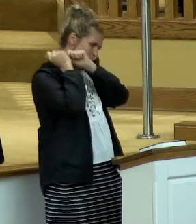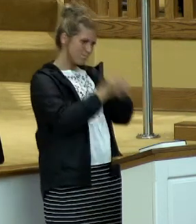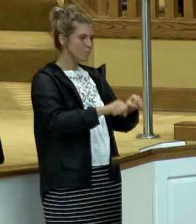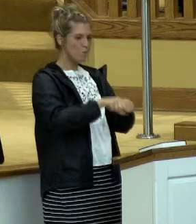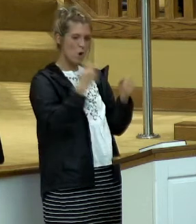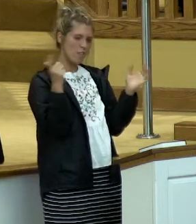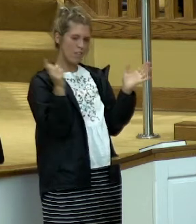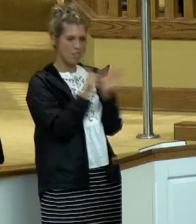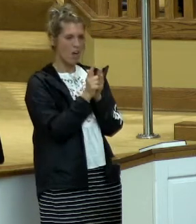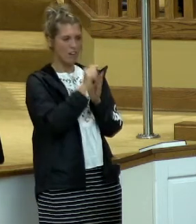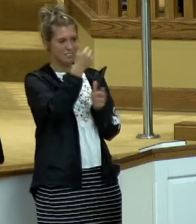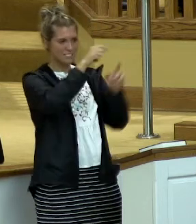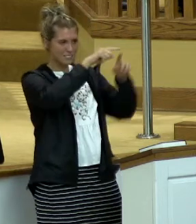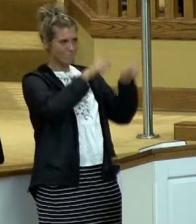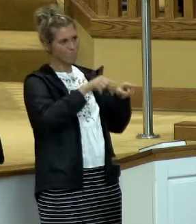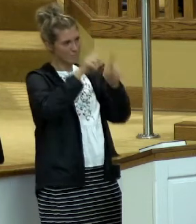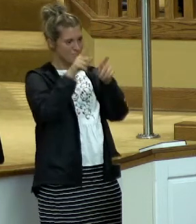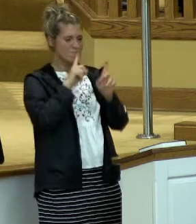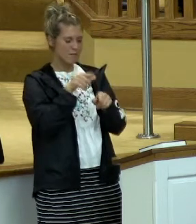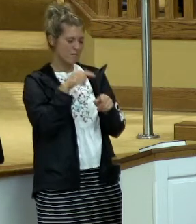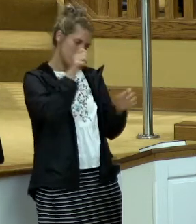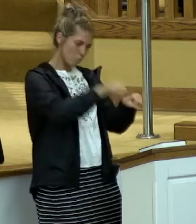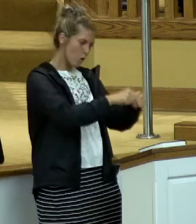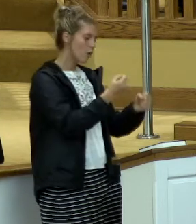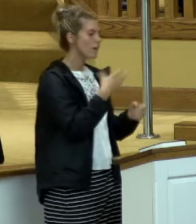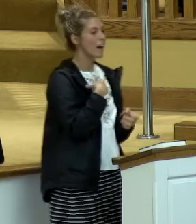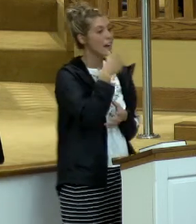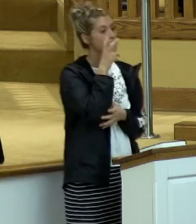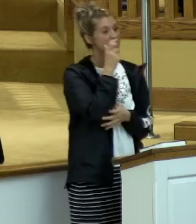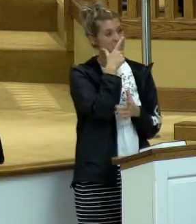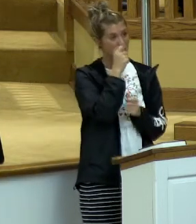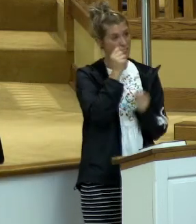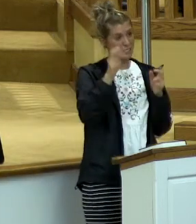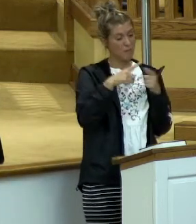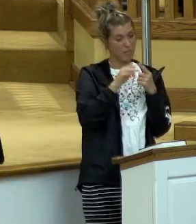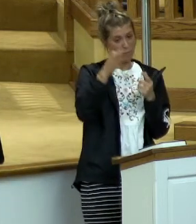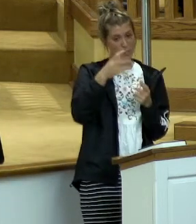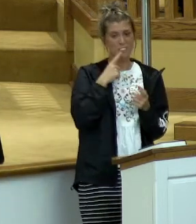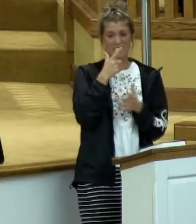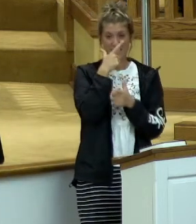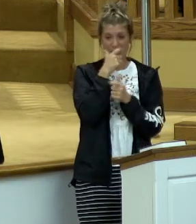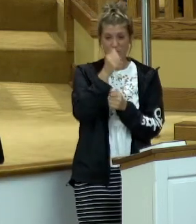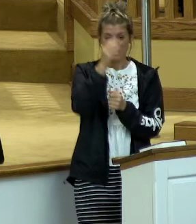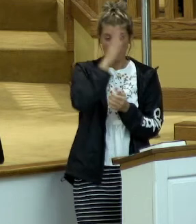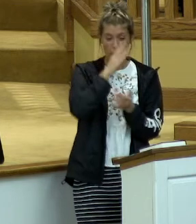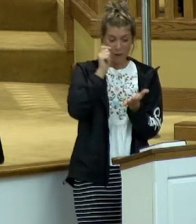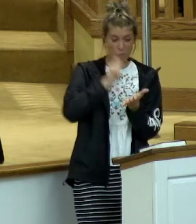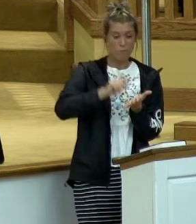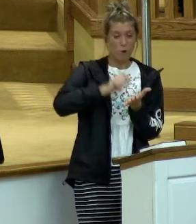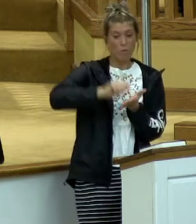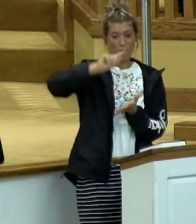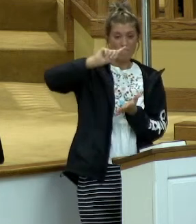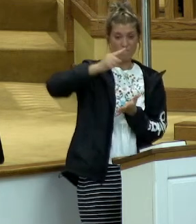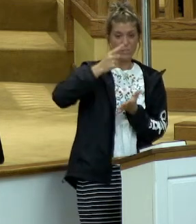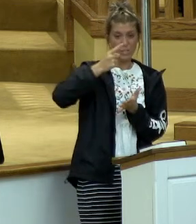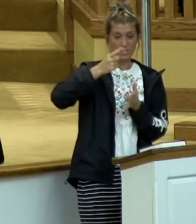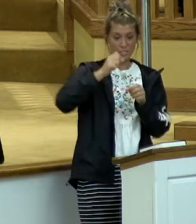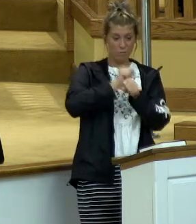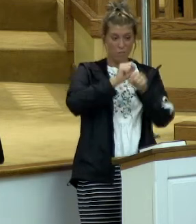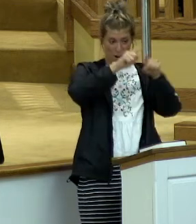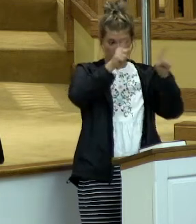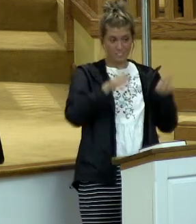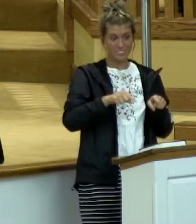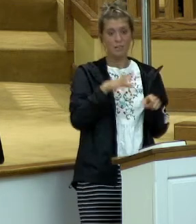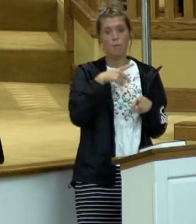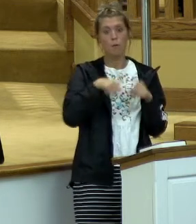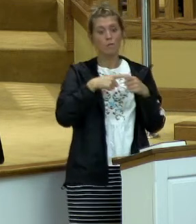the law, the tablets, right? And I heard an interesting statement about that recently from a preacher. He said, isn't it interesting that God wrote the first set of tablets, but